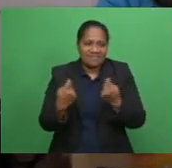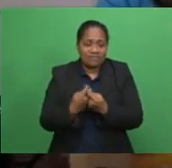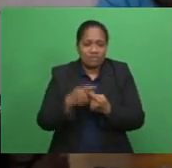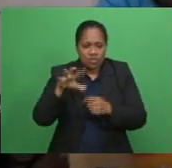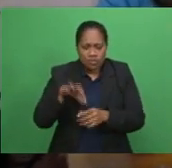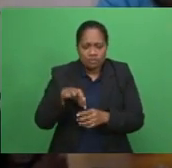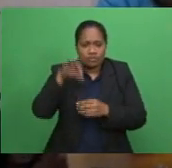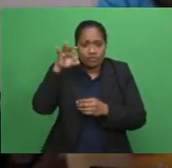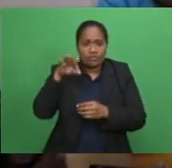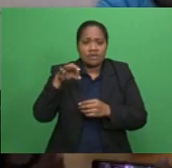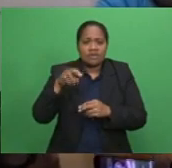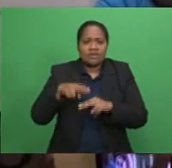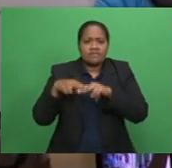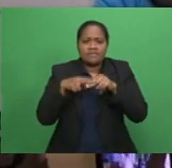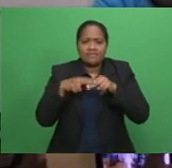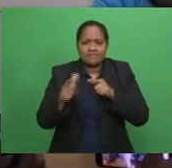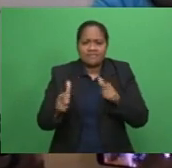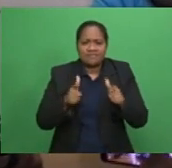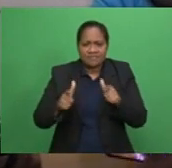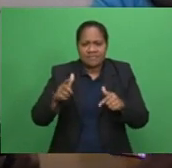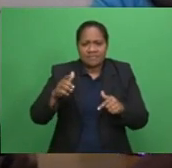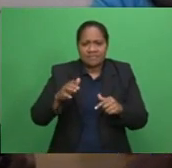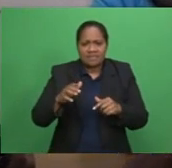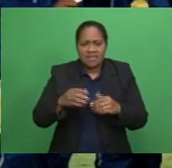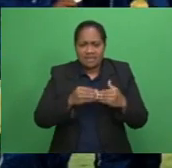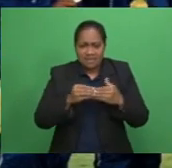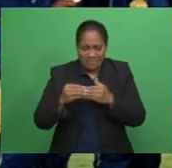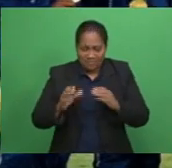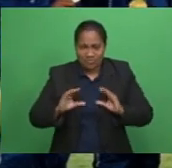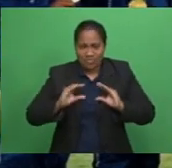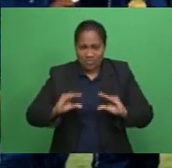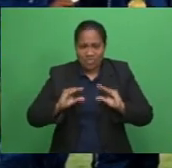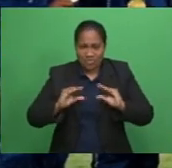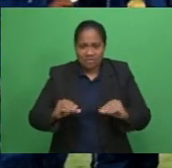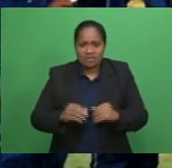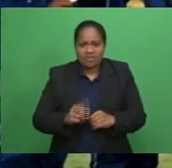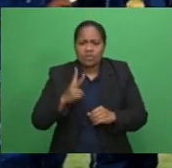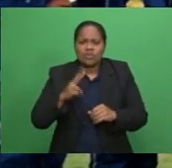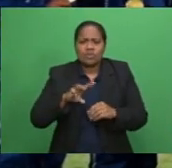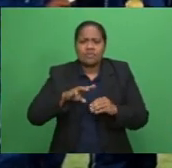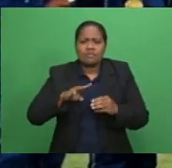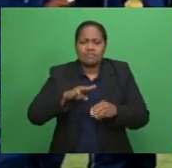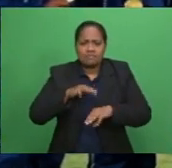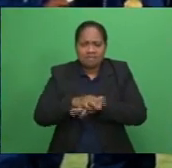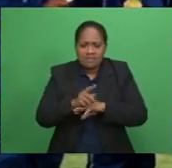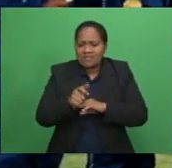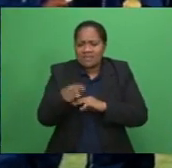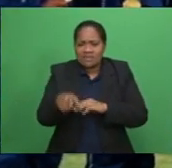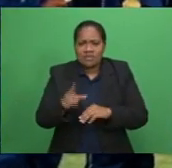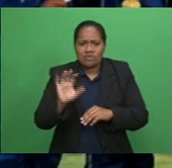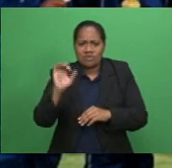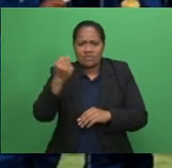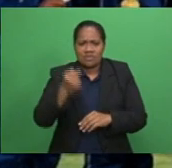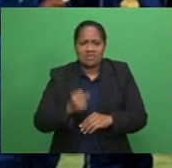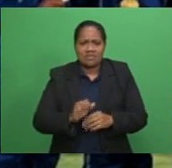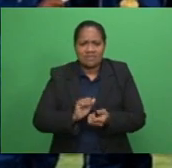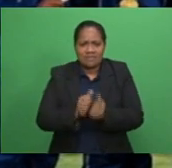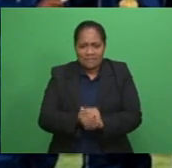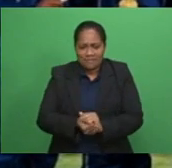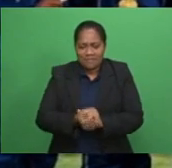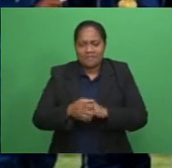in October 2016, just 2 months after the national side won gold at the Rio Games. Aquila